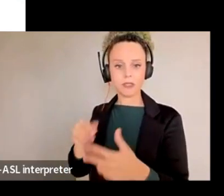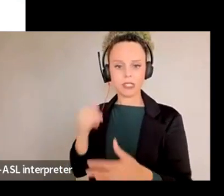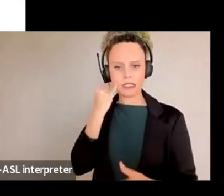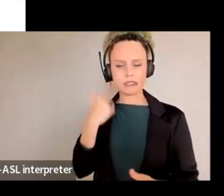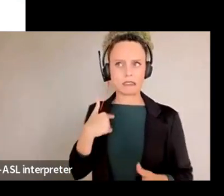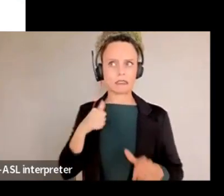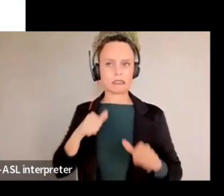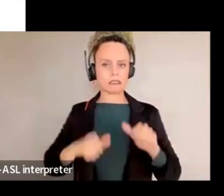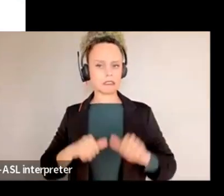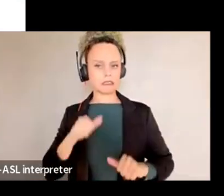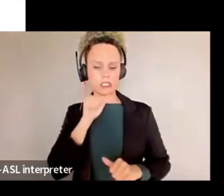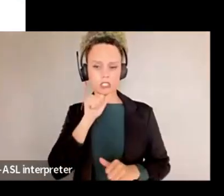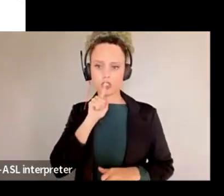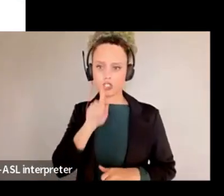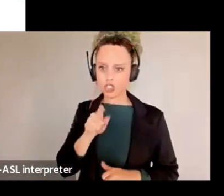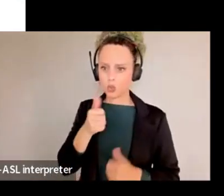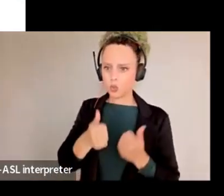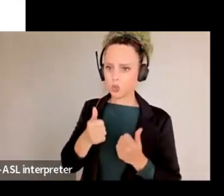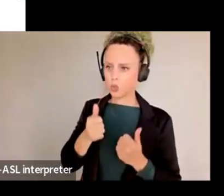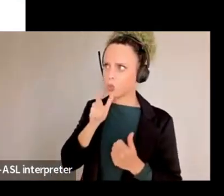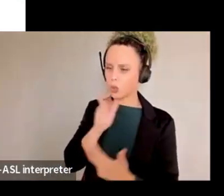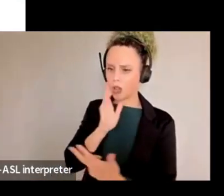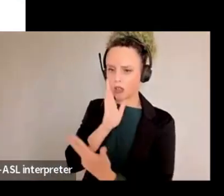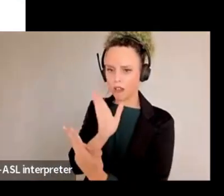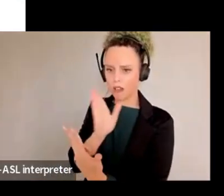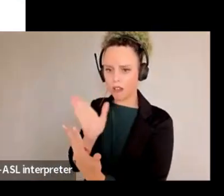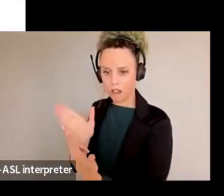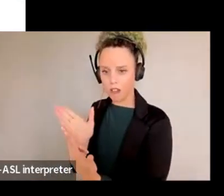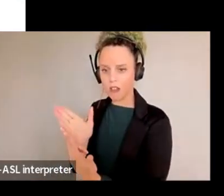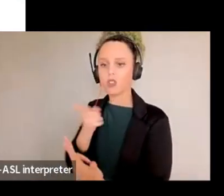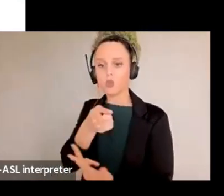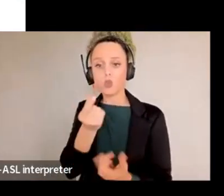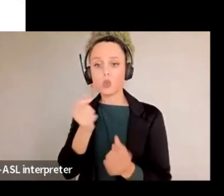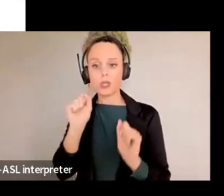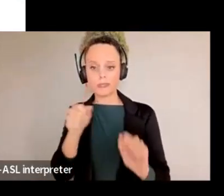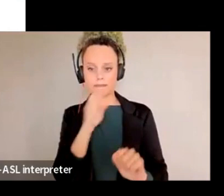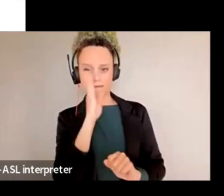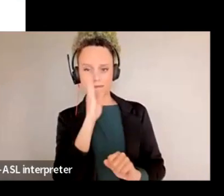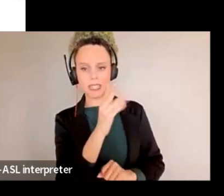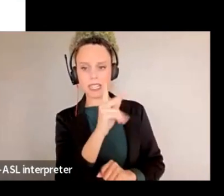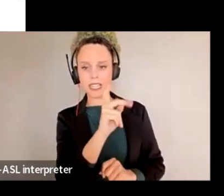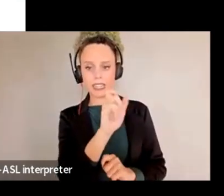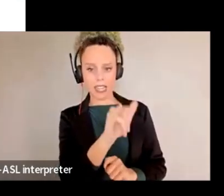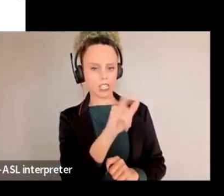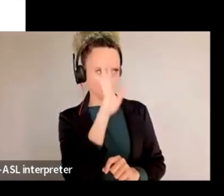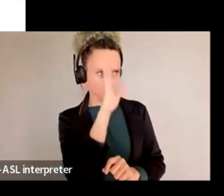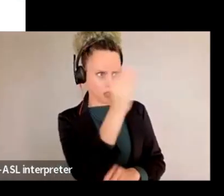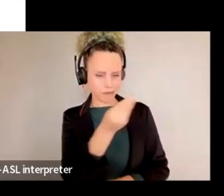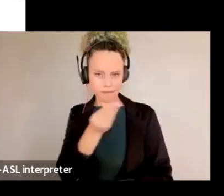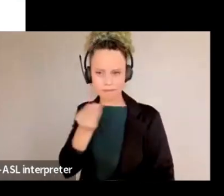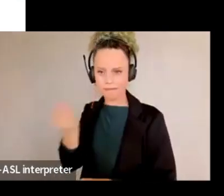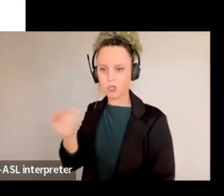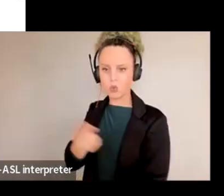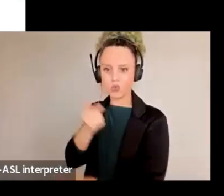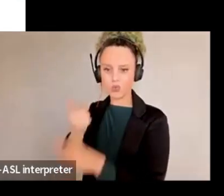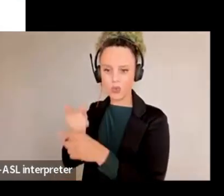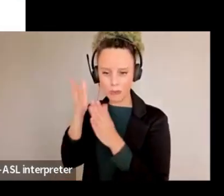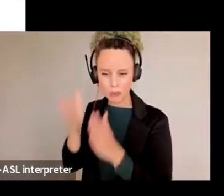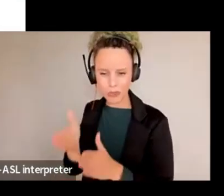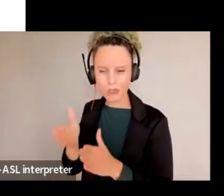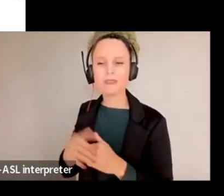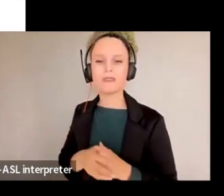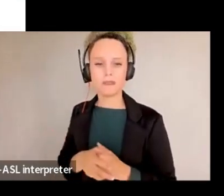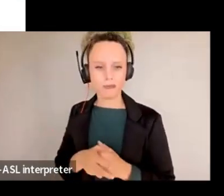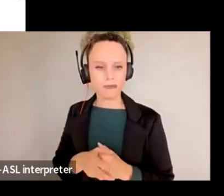please feel free to email either one of these people. If you're not sure who the question should go to, you can send it to